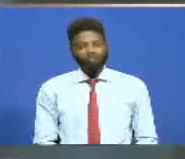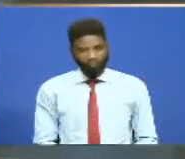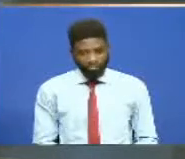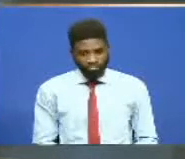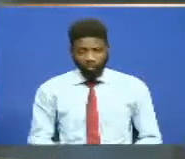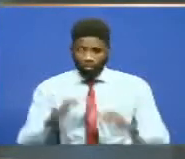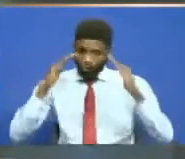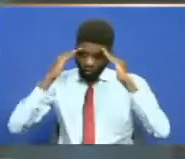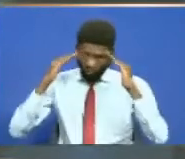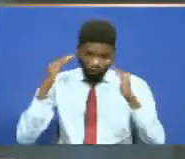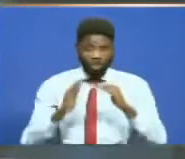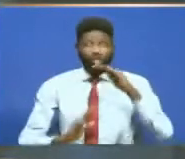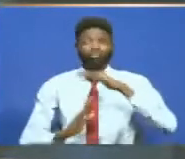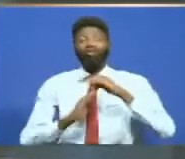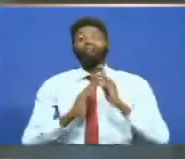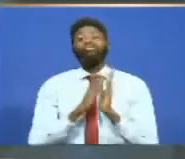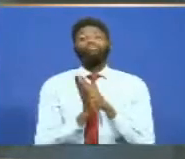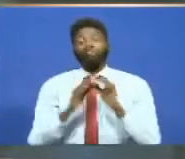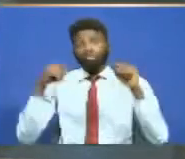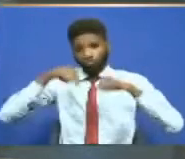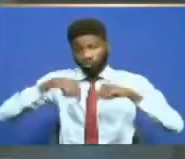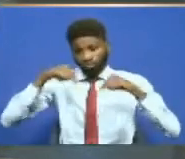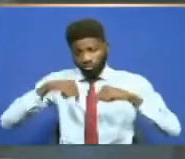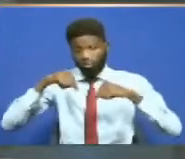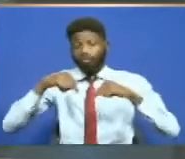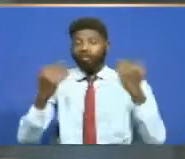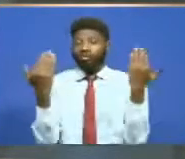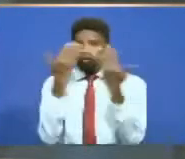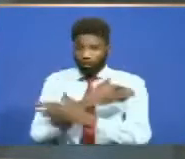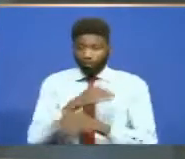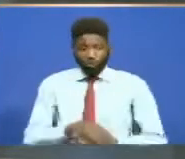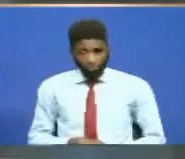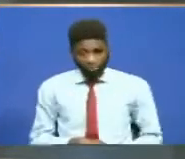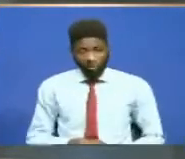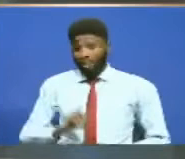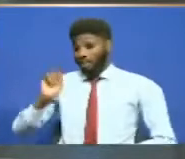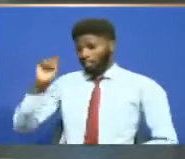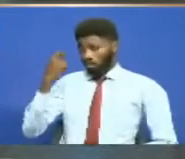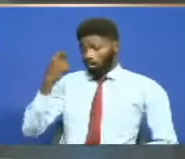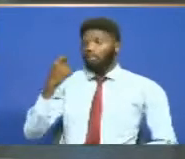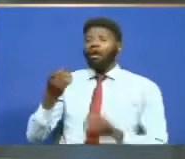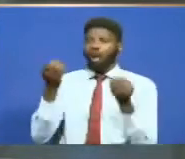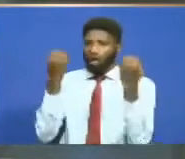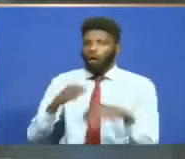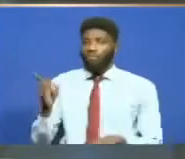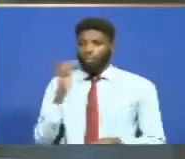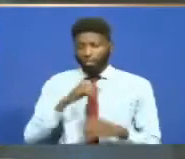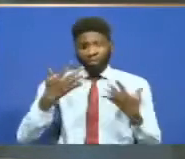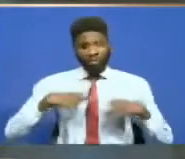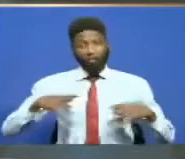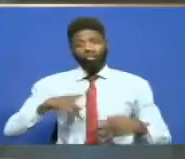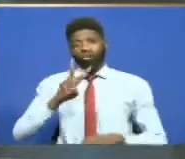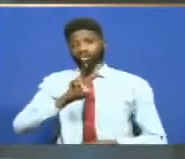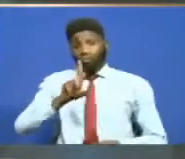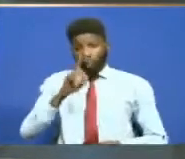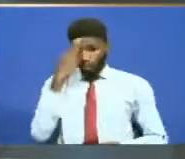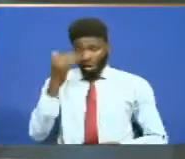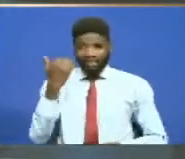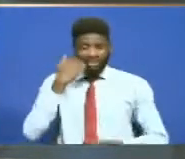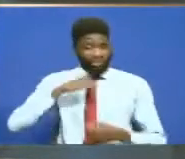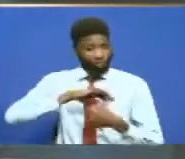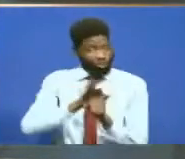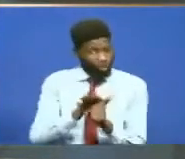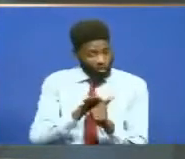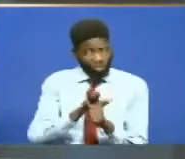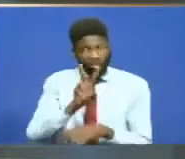Now let's kick off with the top story tonight, where unfortunately Kenya has lost 21 more people to COVID-19 in the last